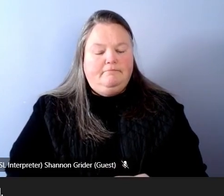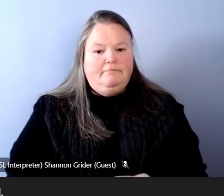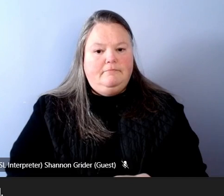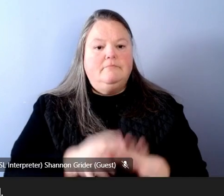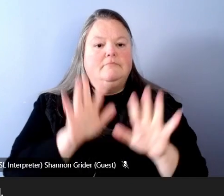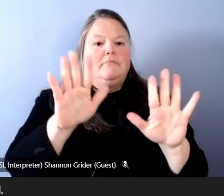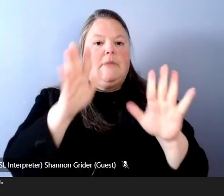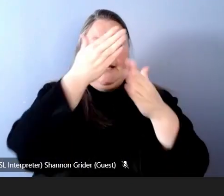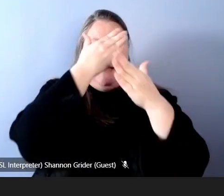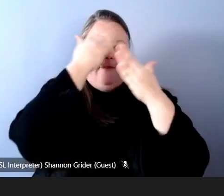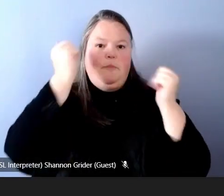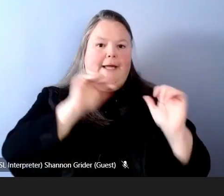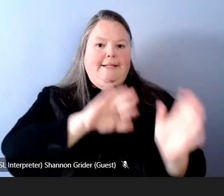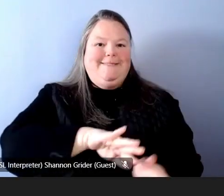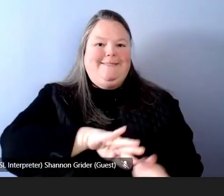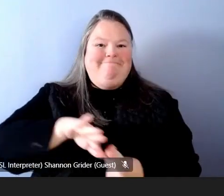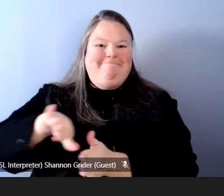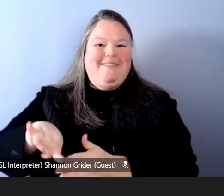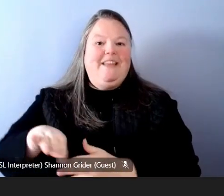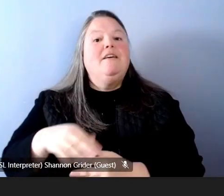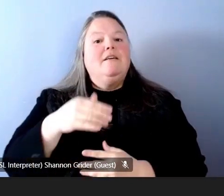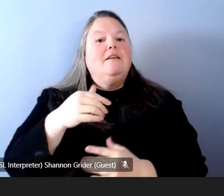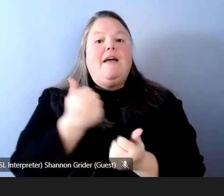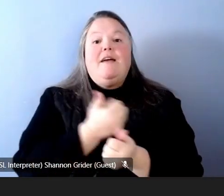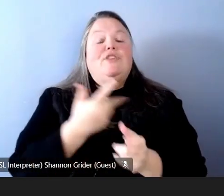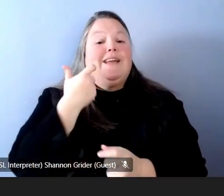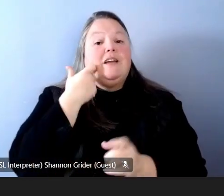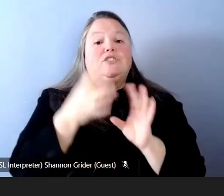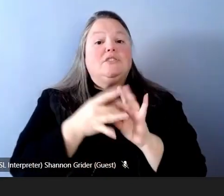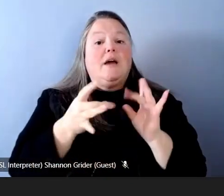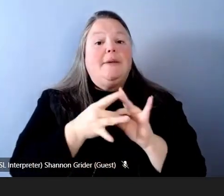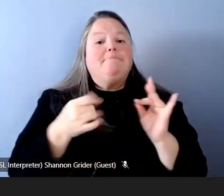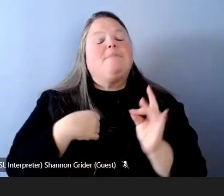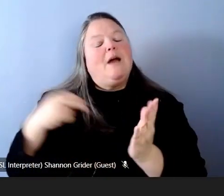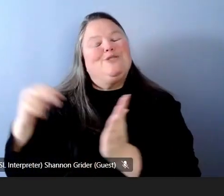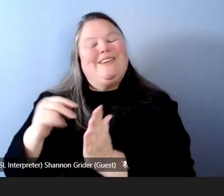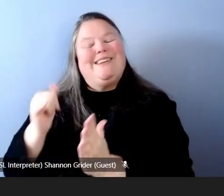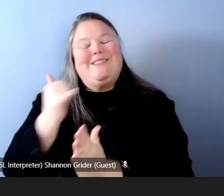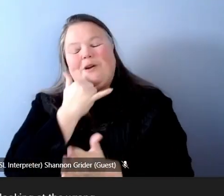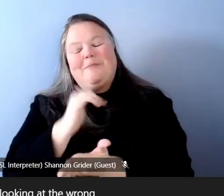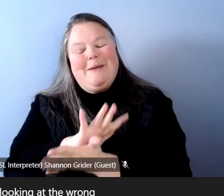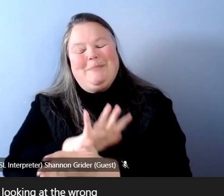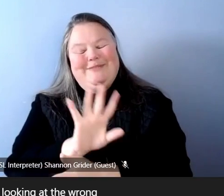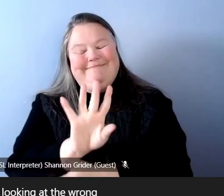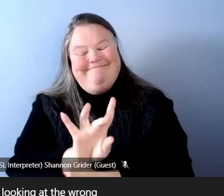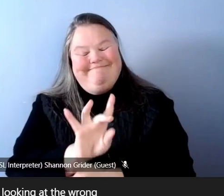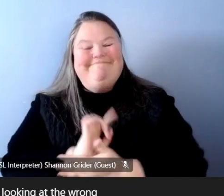Never mind. Disregard everything I just said. I was looking at the wrong paper.